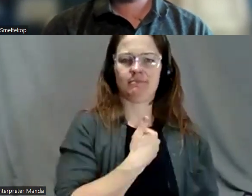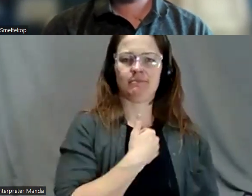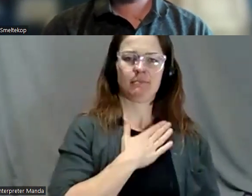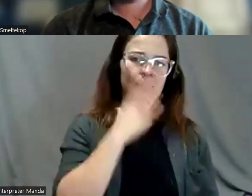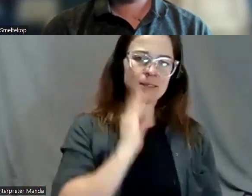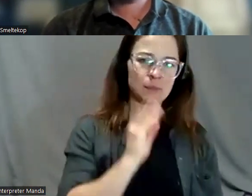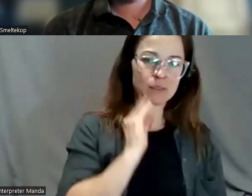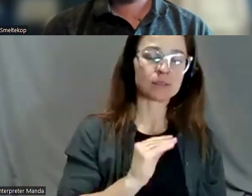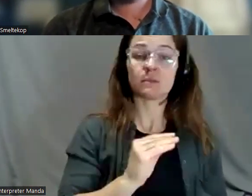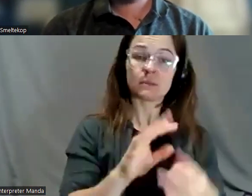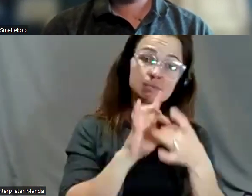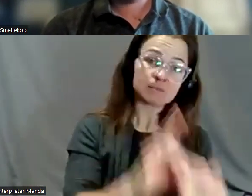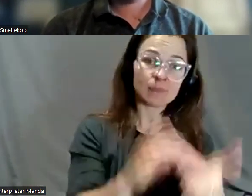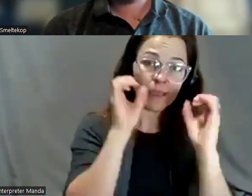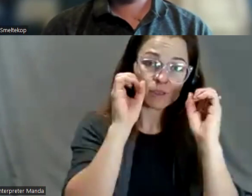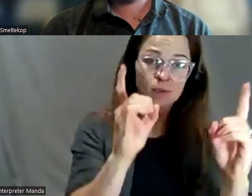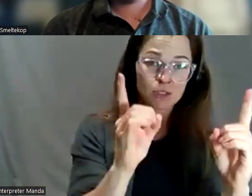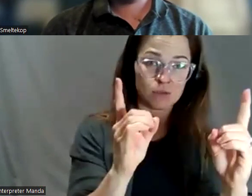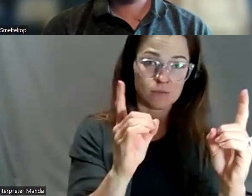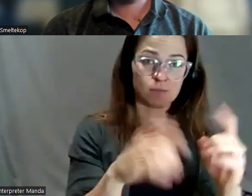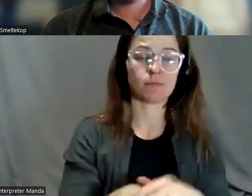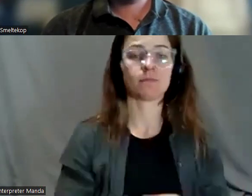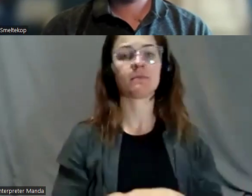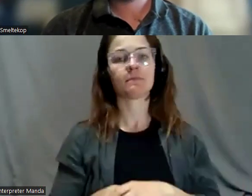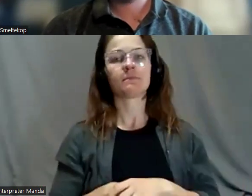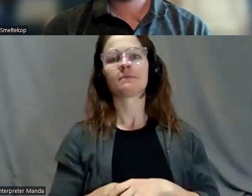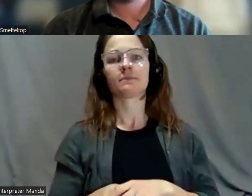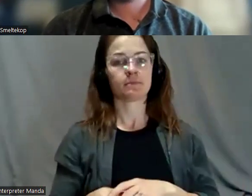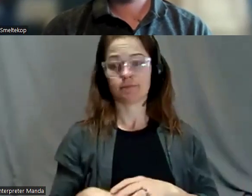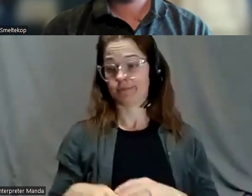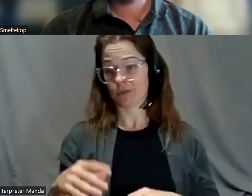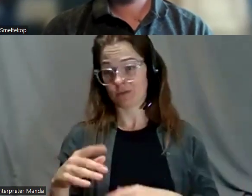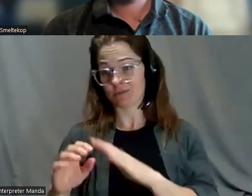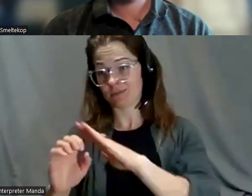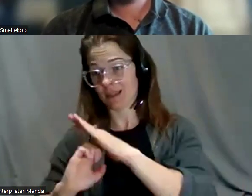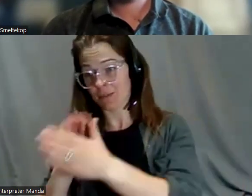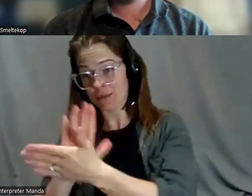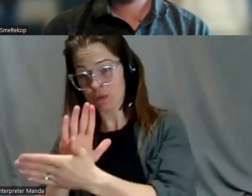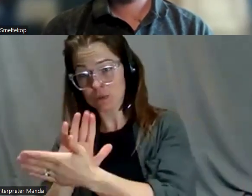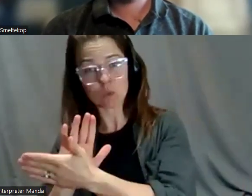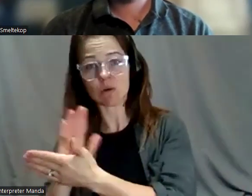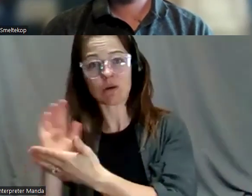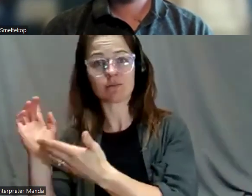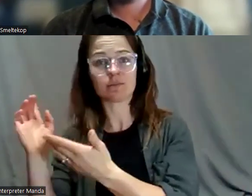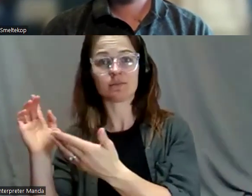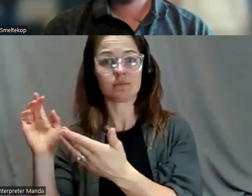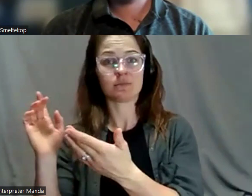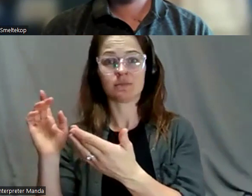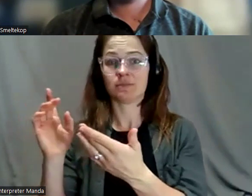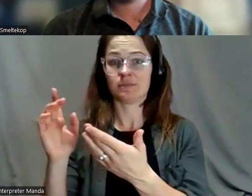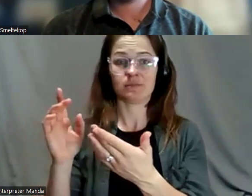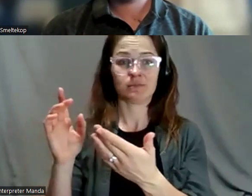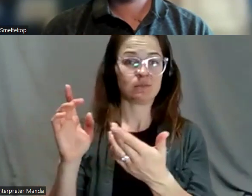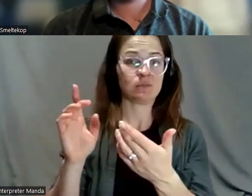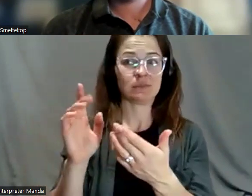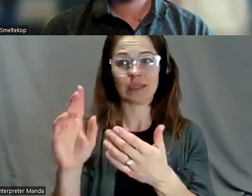education, specifically, right from secondary school and my first degree in